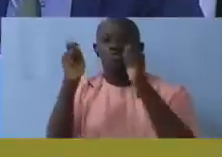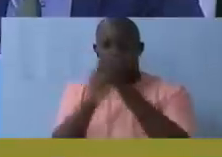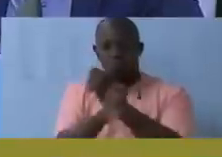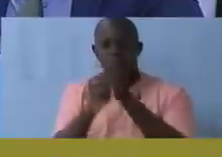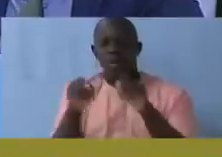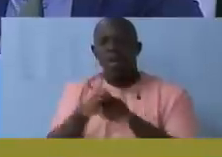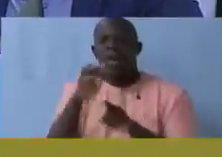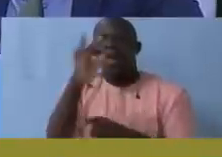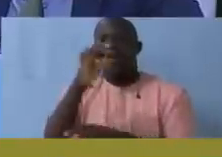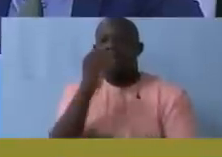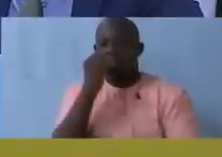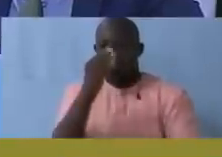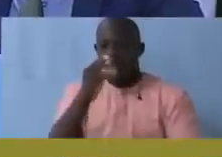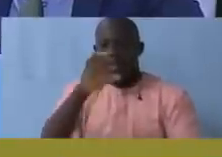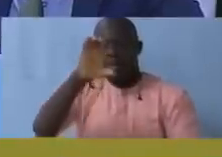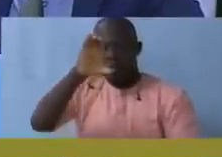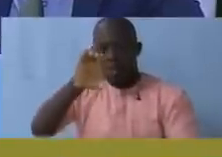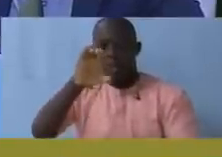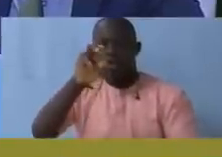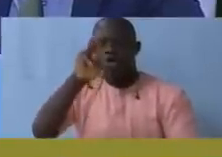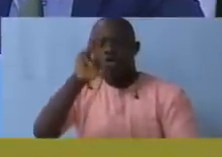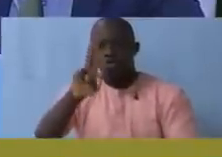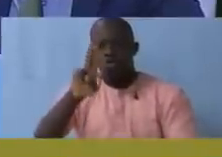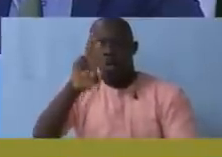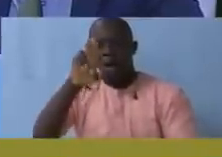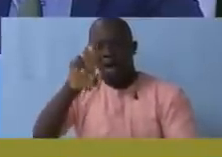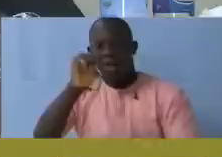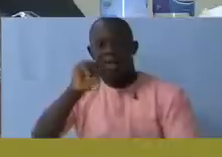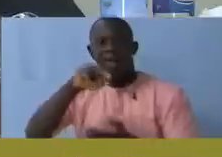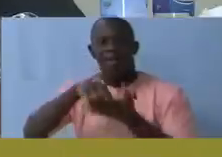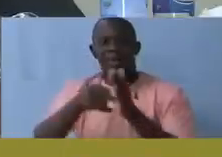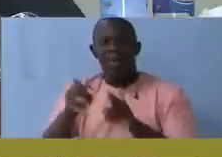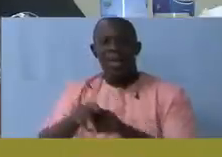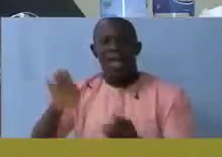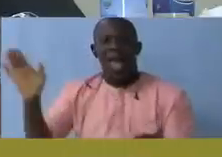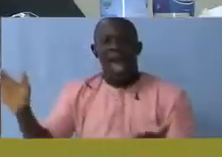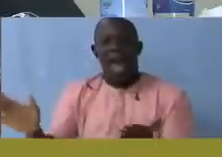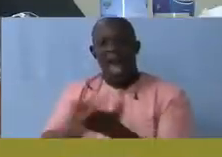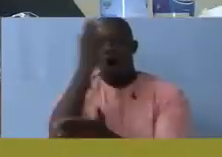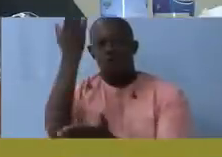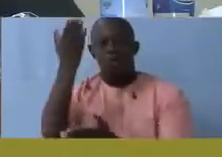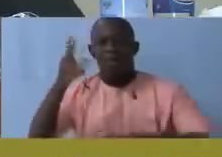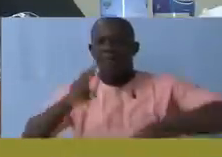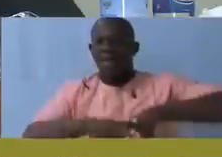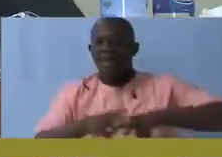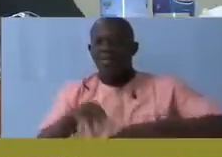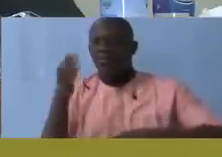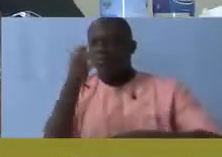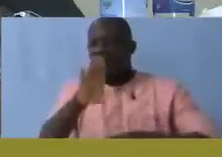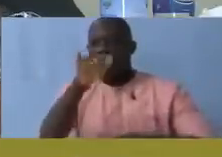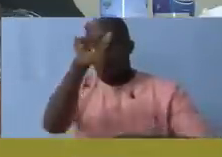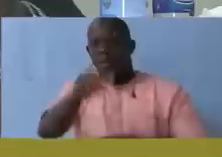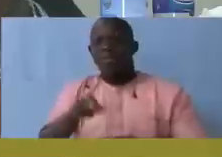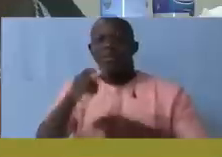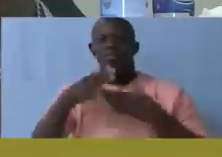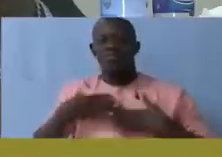cure, eradication, it was an eradication of something which was not the actual fact.